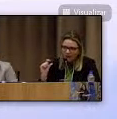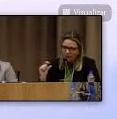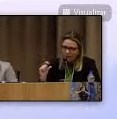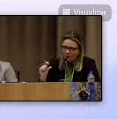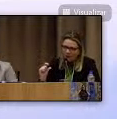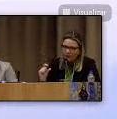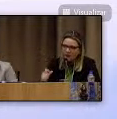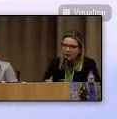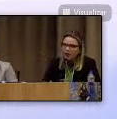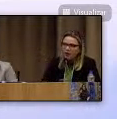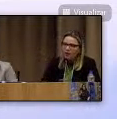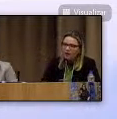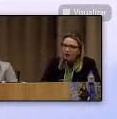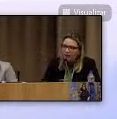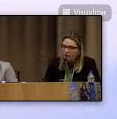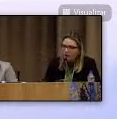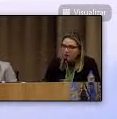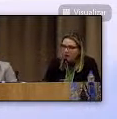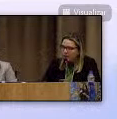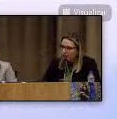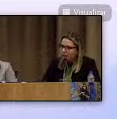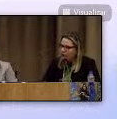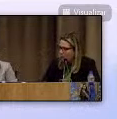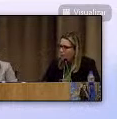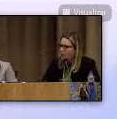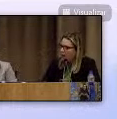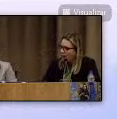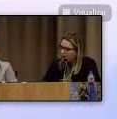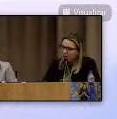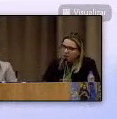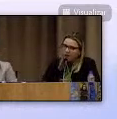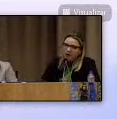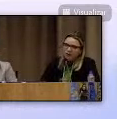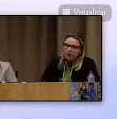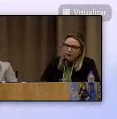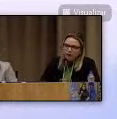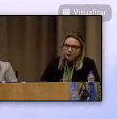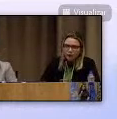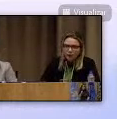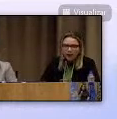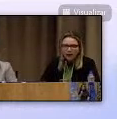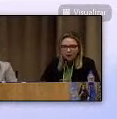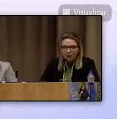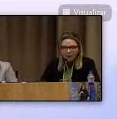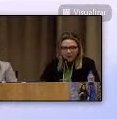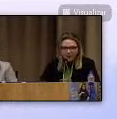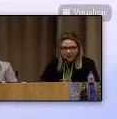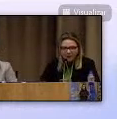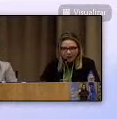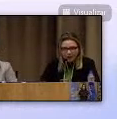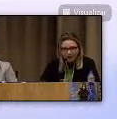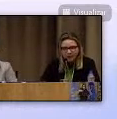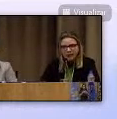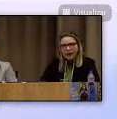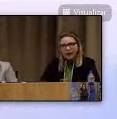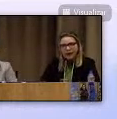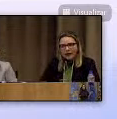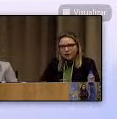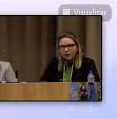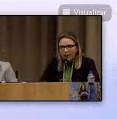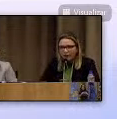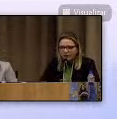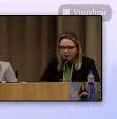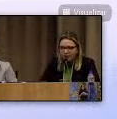I think those in IT will understand a little better. That little box, information box, we revisited the charts. We collected